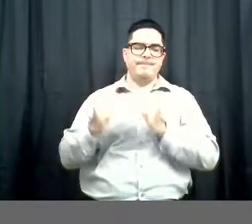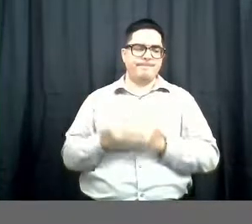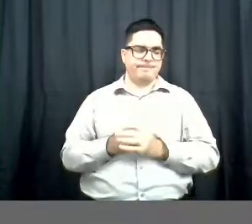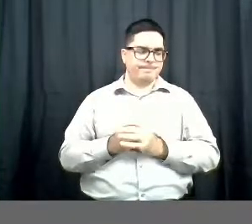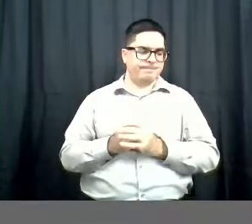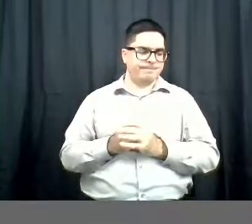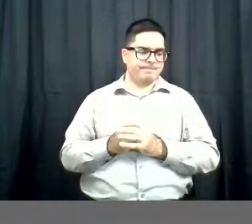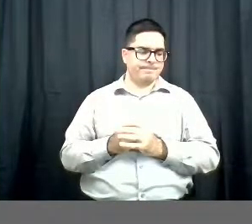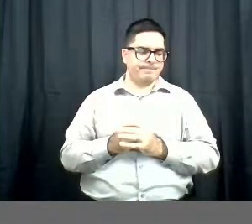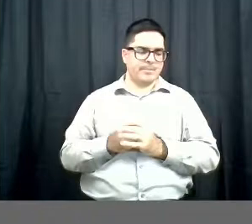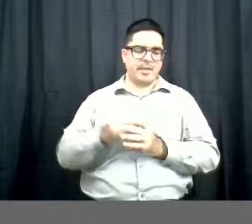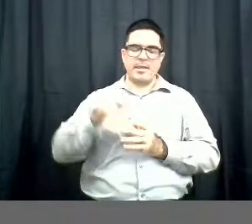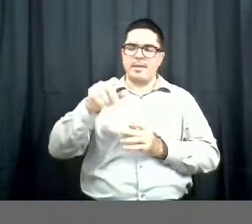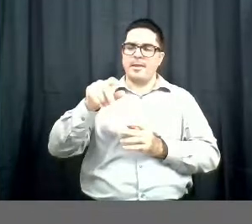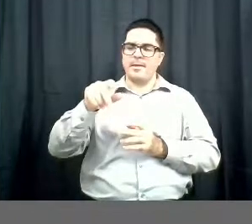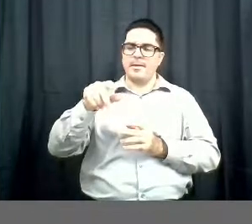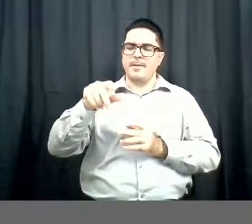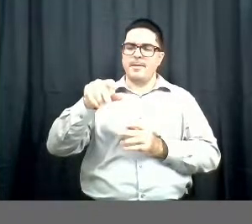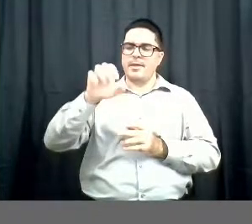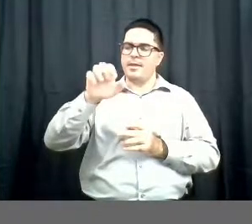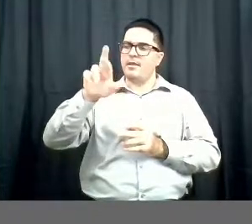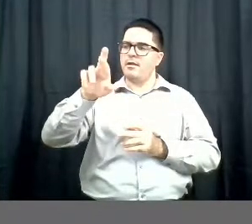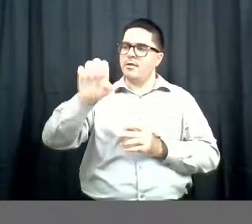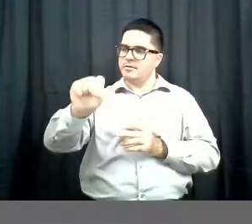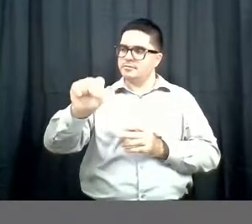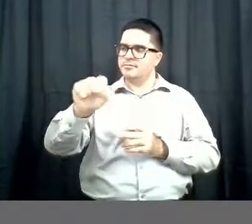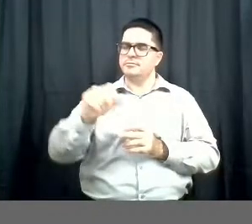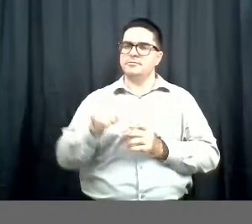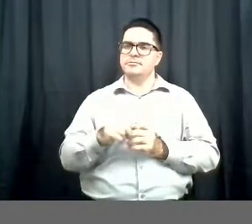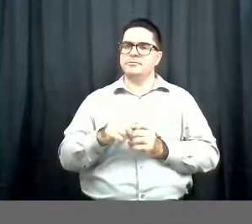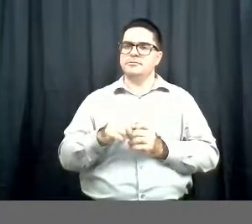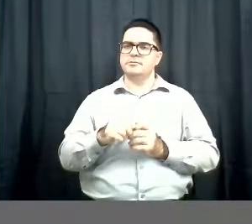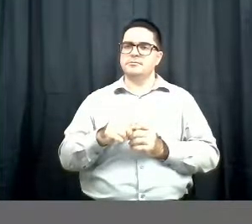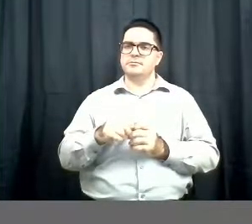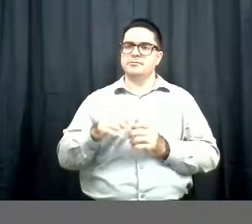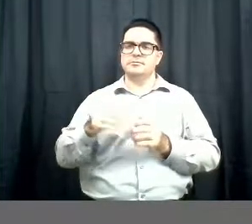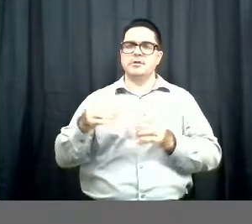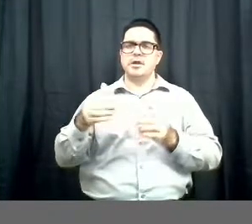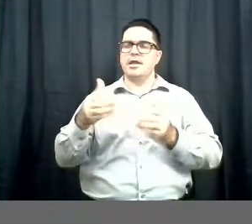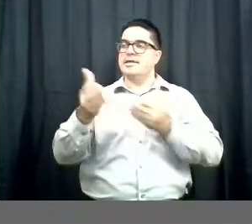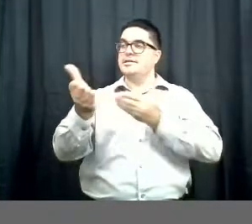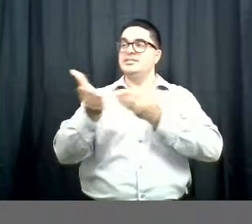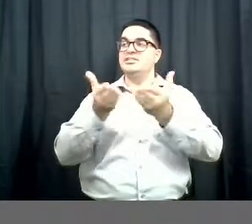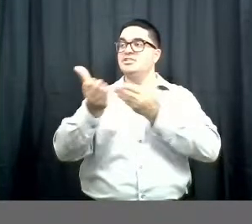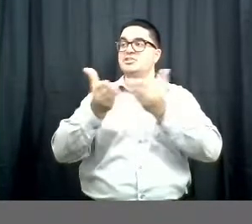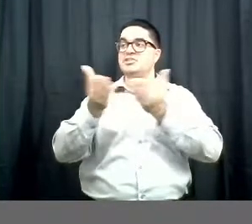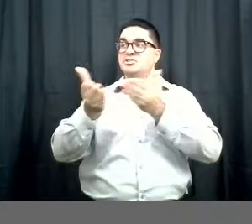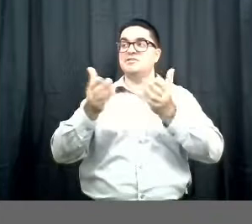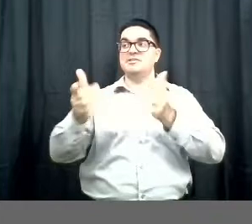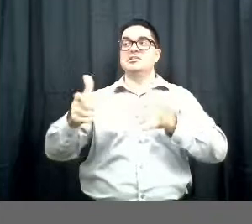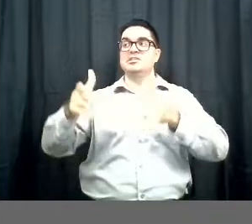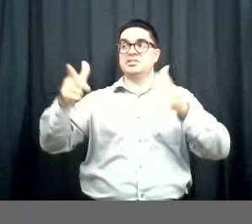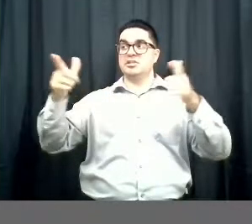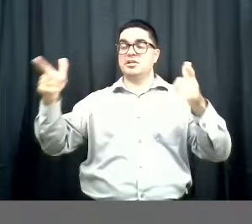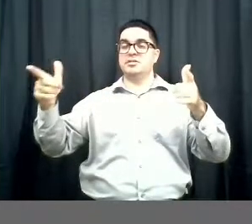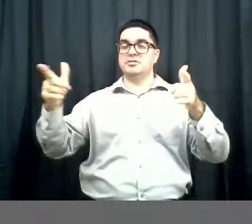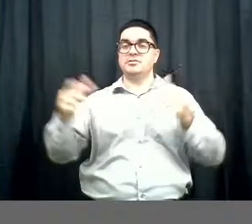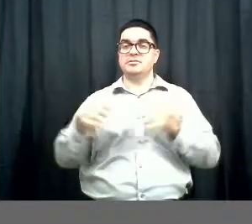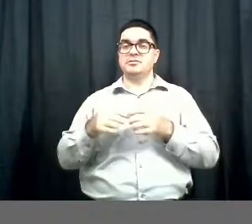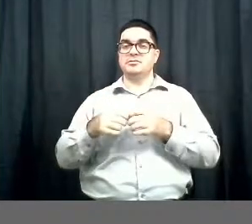pension, the ERS, the Employee Retirement Service, the largest of the civil service pension funds, was funded at a level of 1%